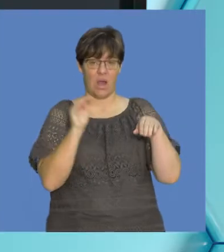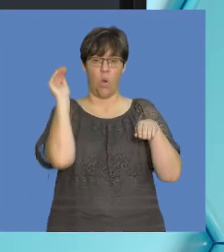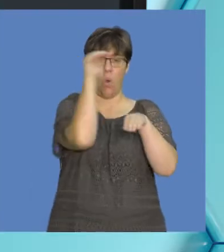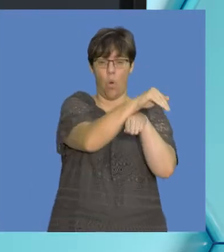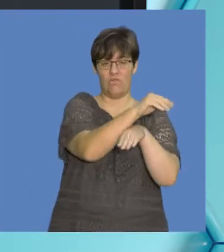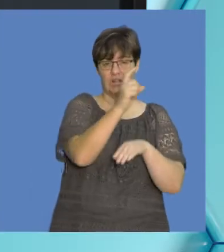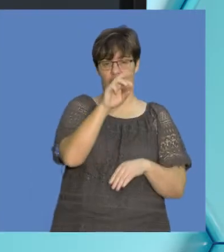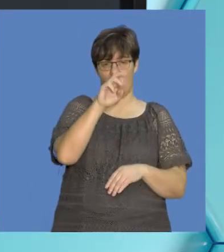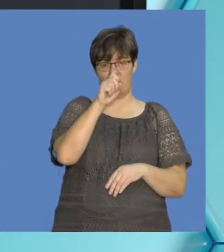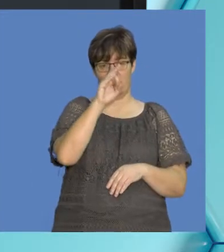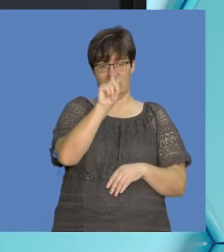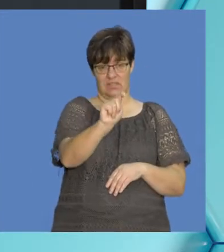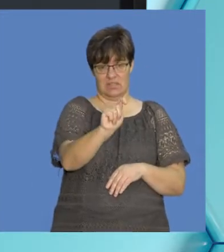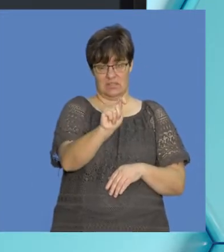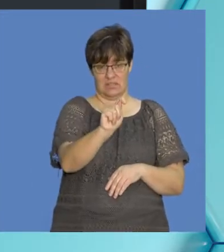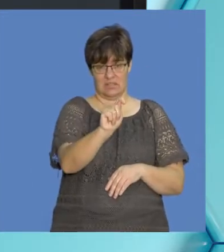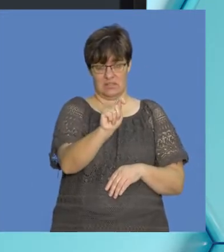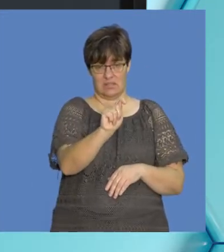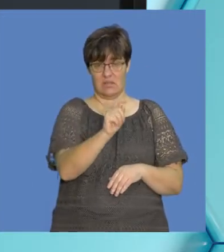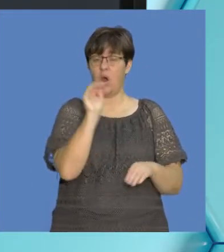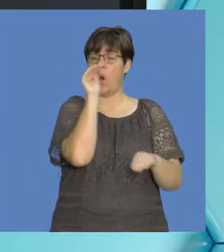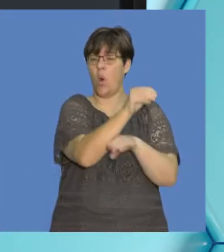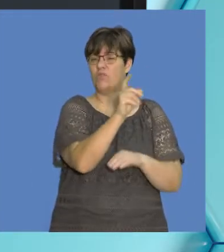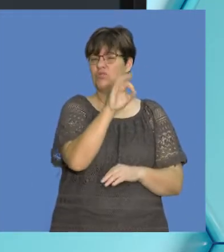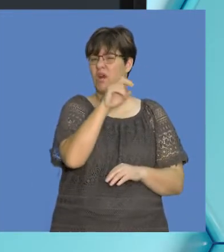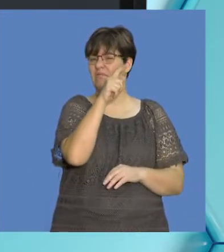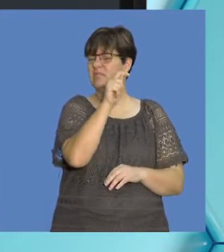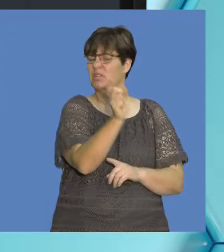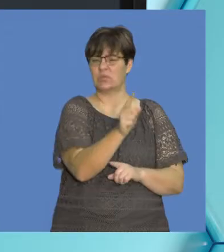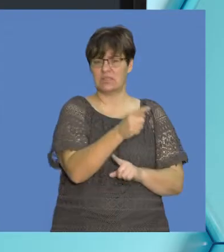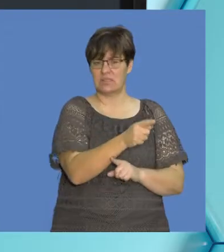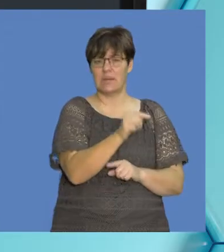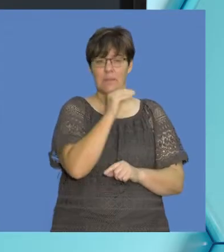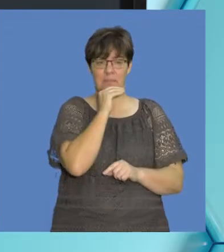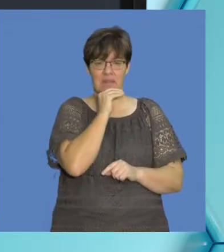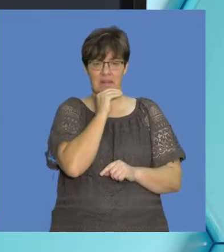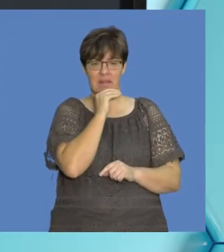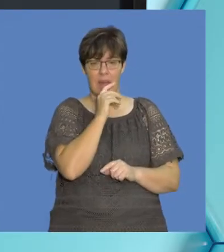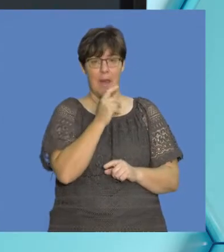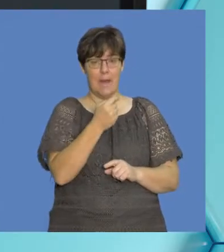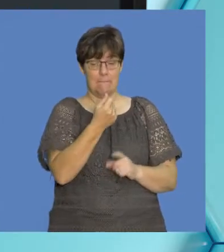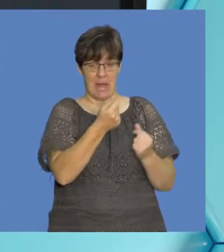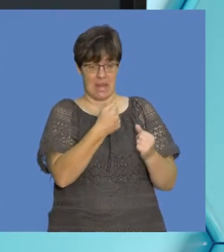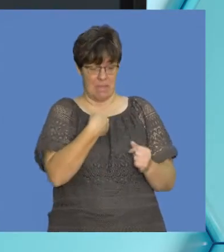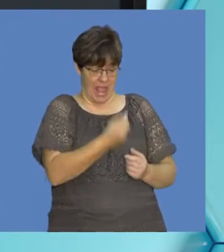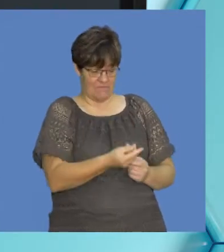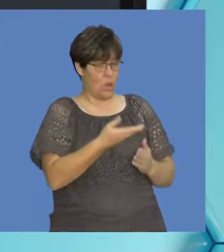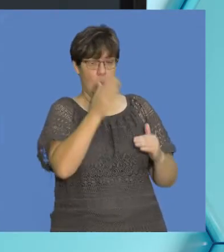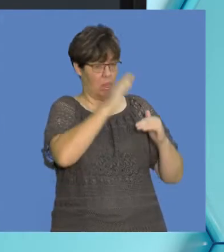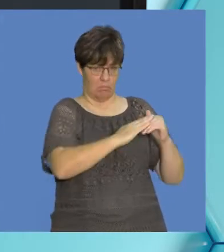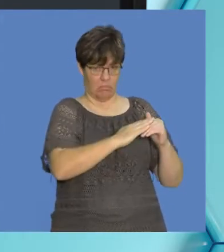important term, overdraft. And overdraft means we've used up more money that we